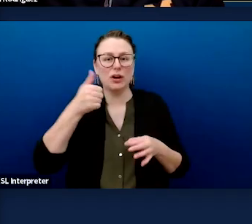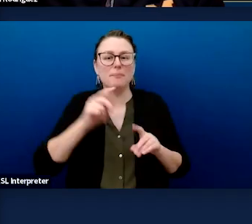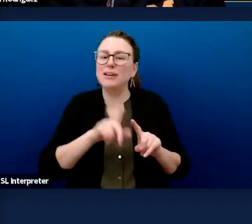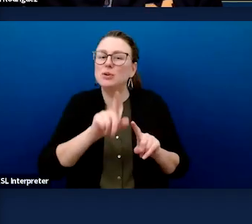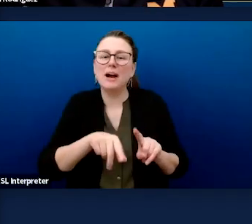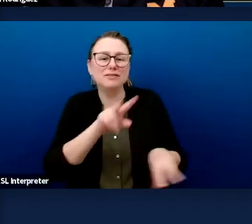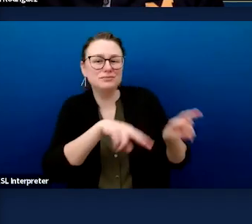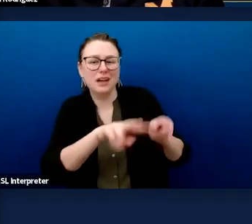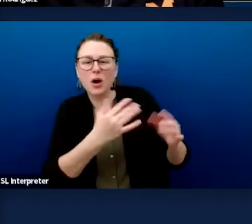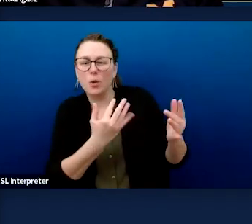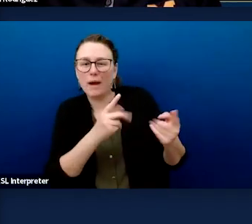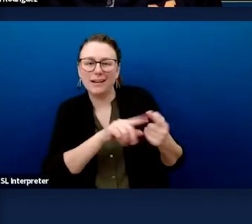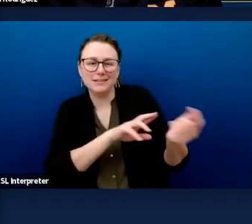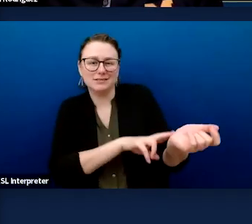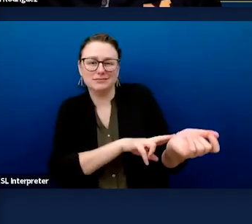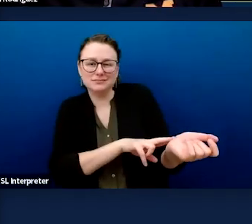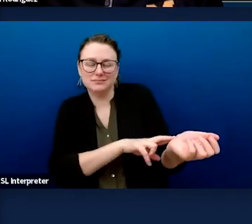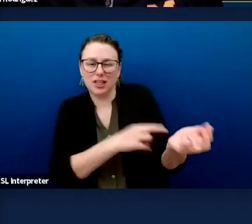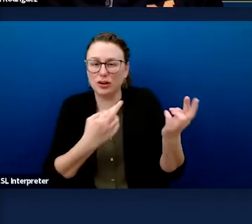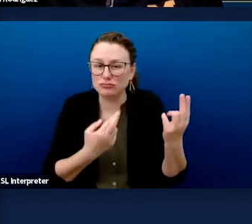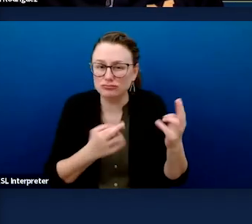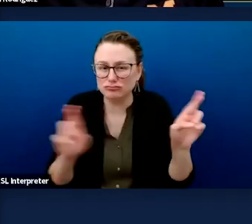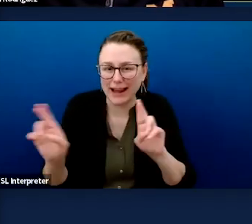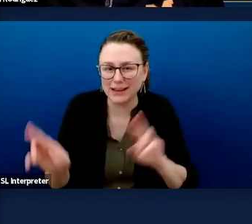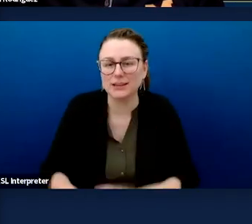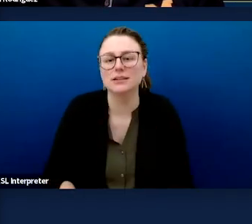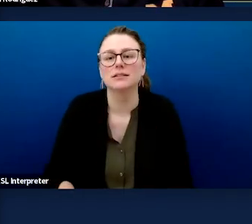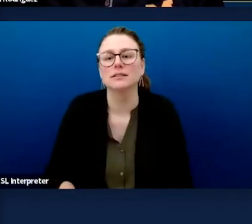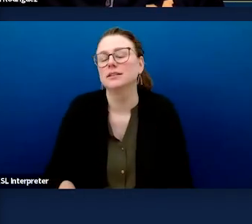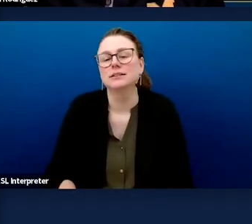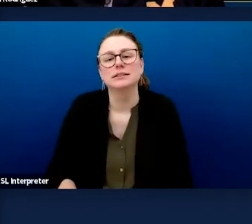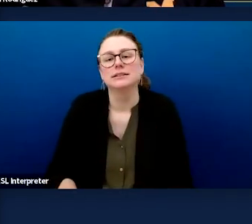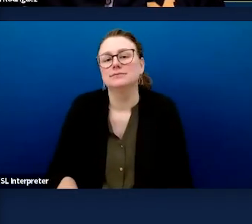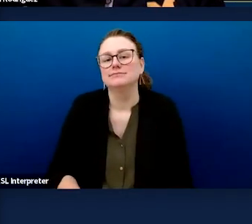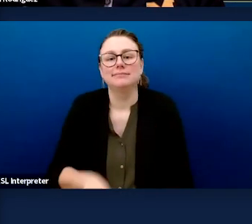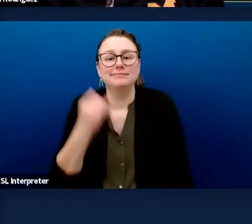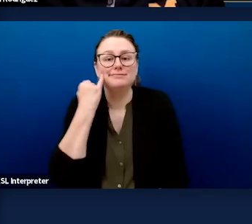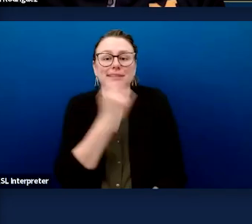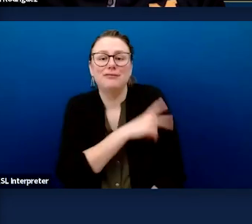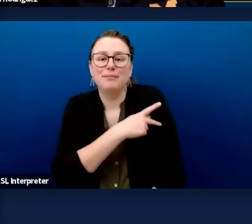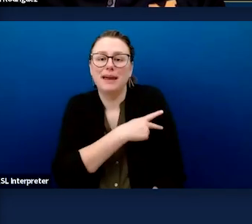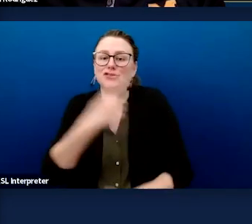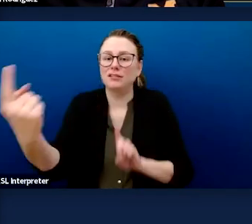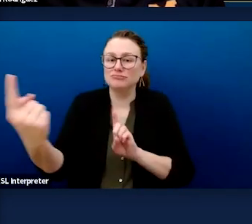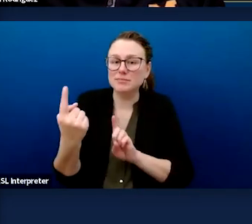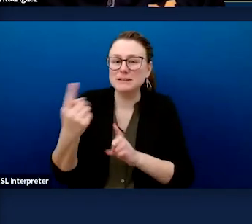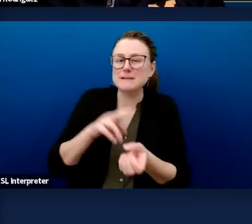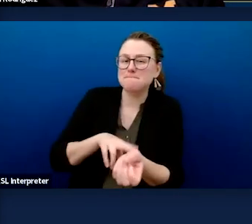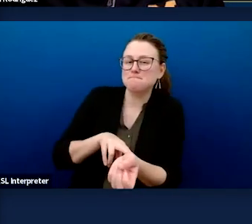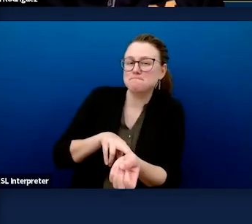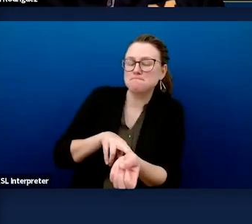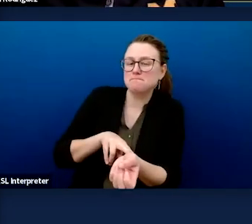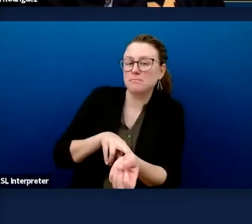readiness. I kind of try and feel the patient out with regards to, bringing up the topic